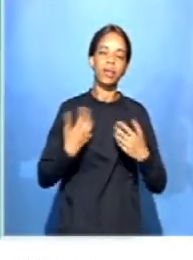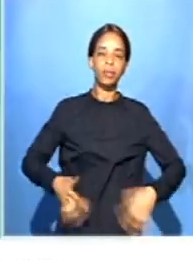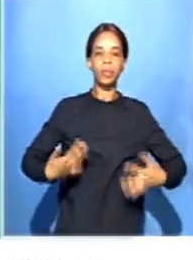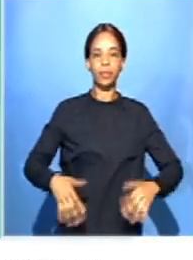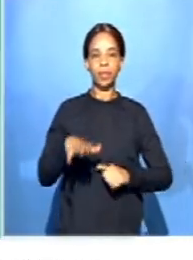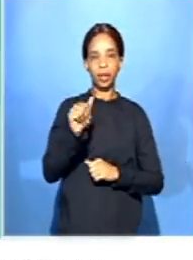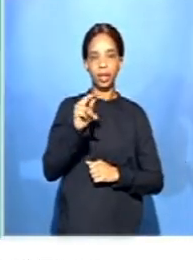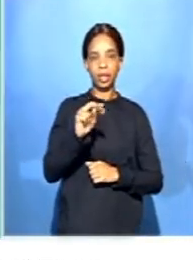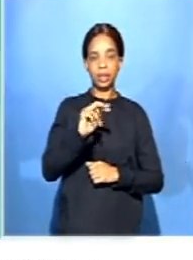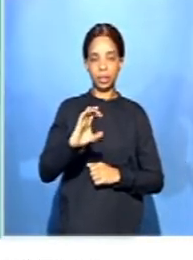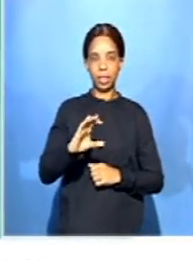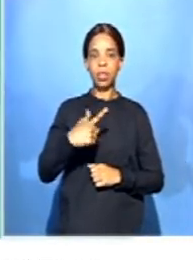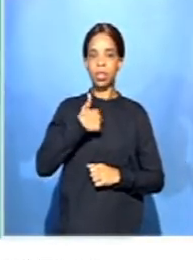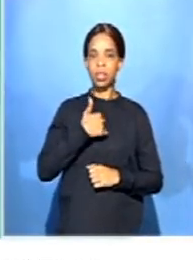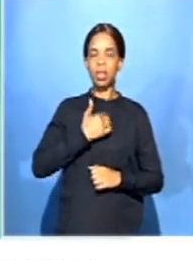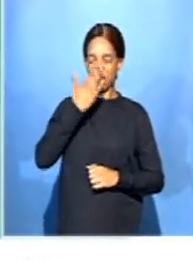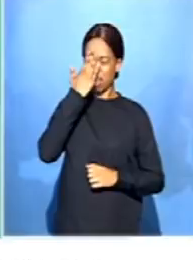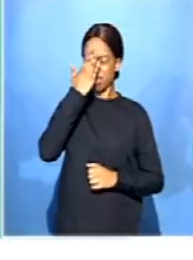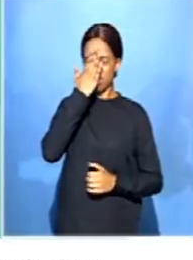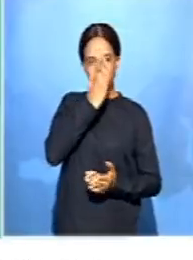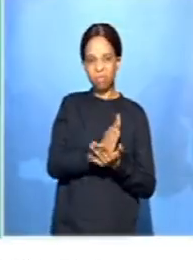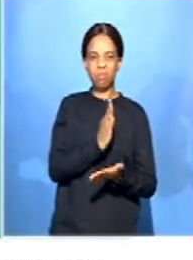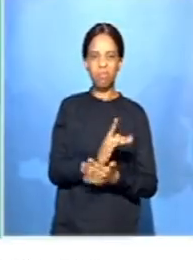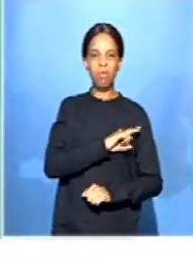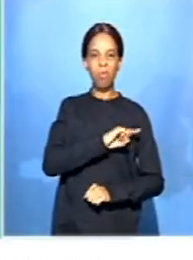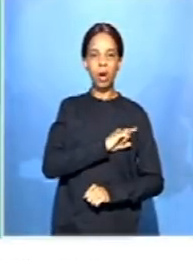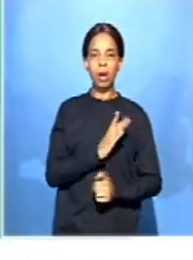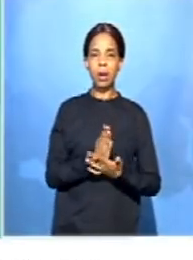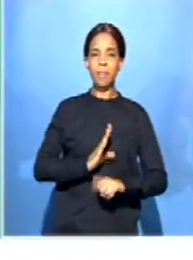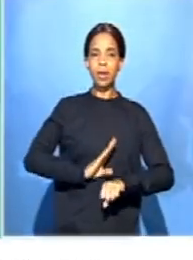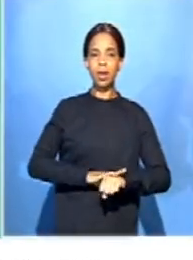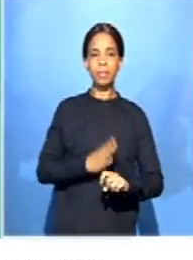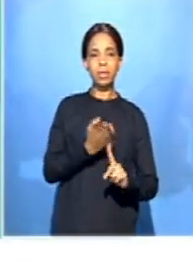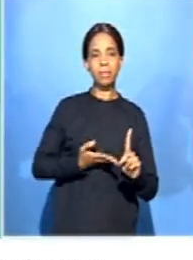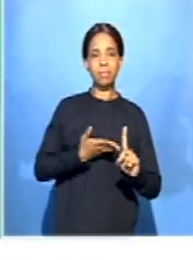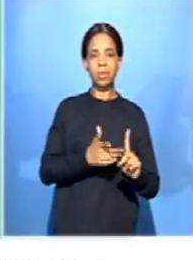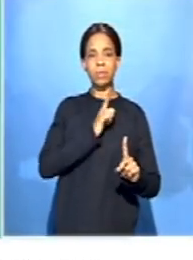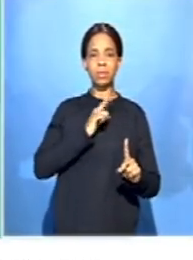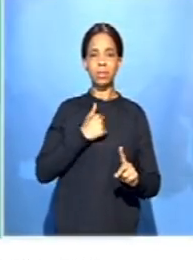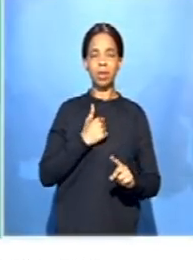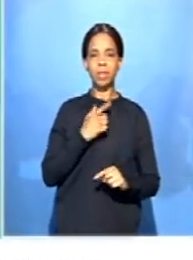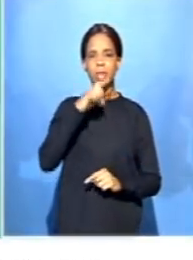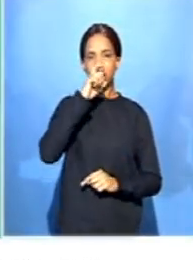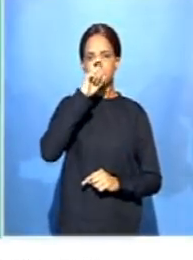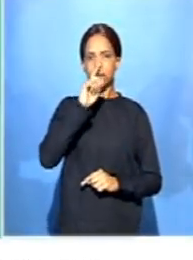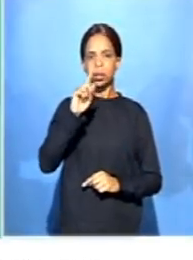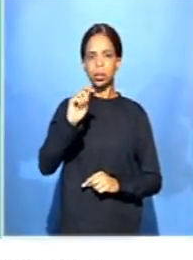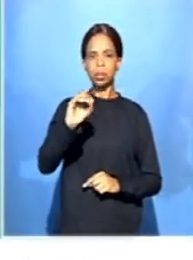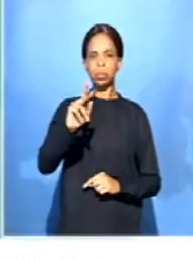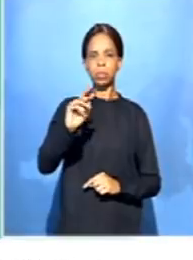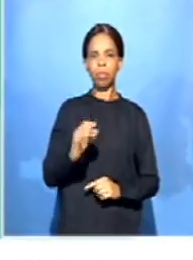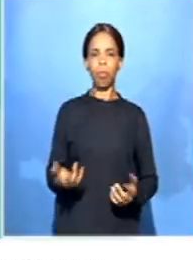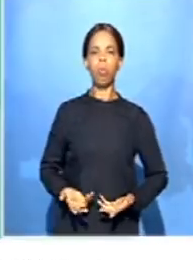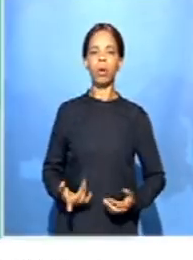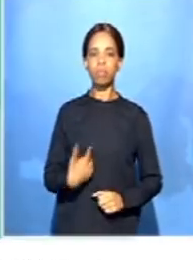know for sure, because at times she would say to me, "Sister, where are you?" And I would say, "I'm